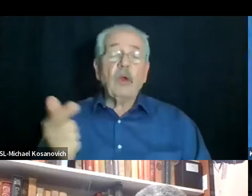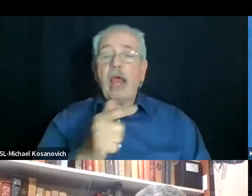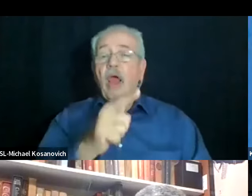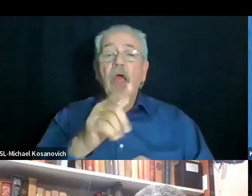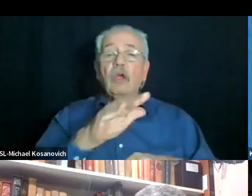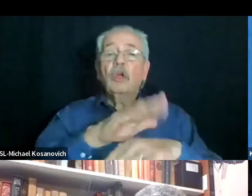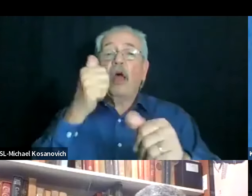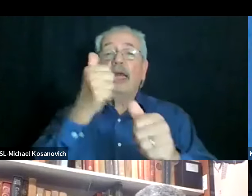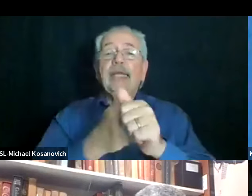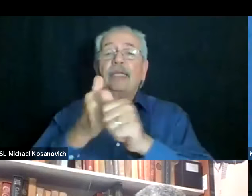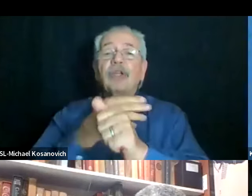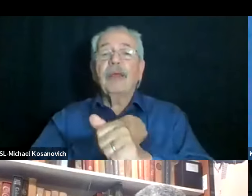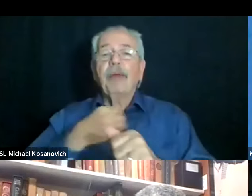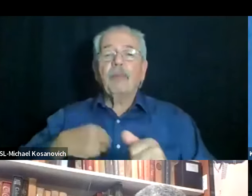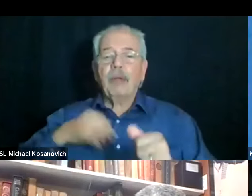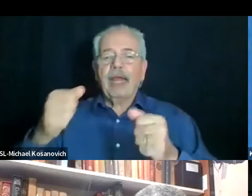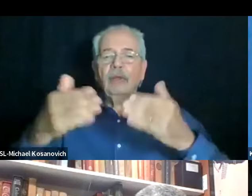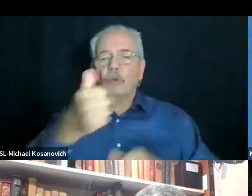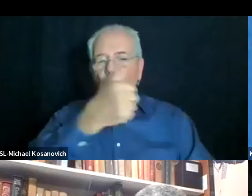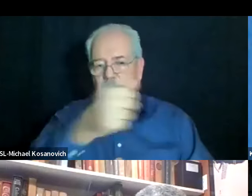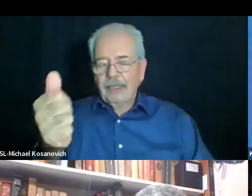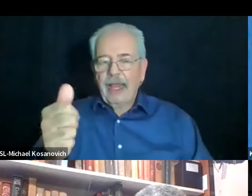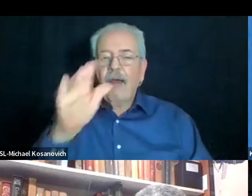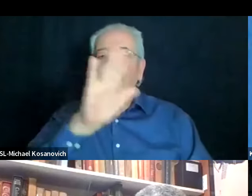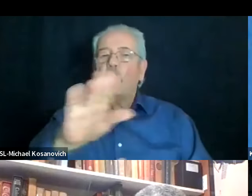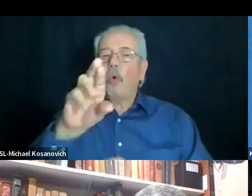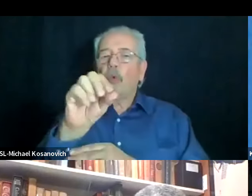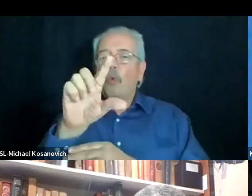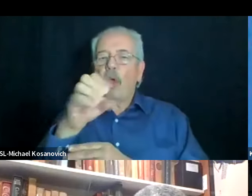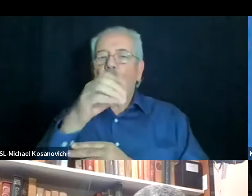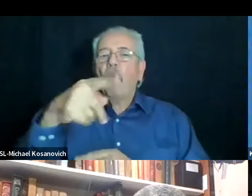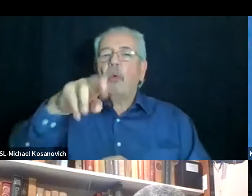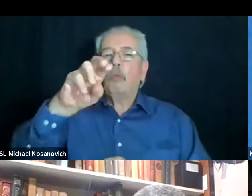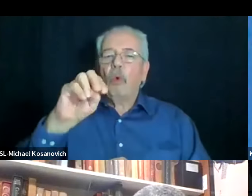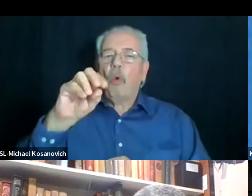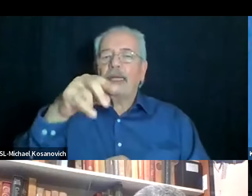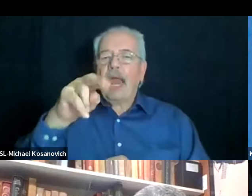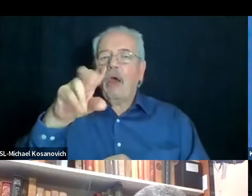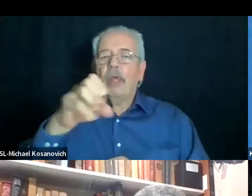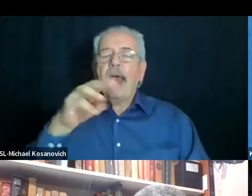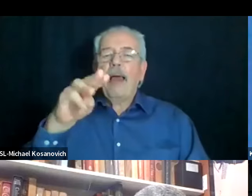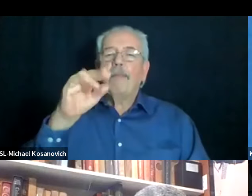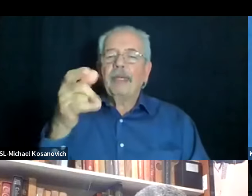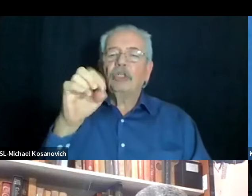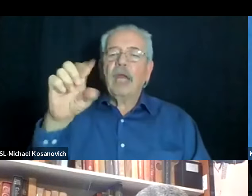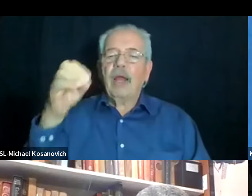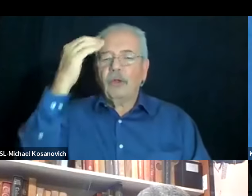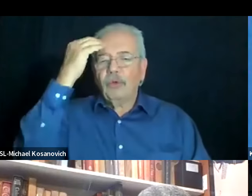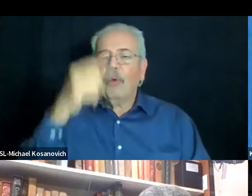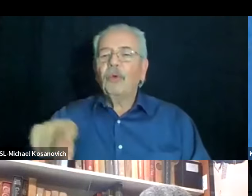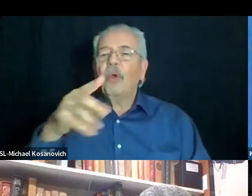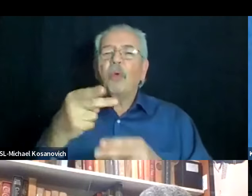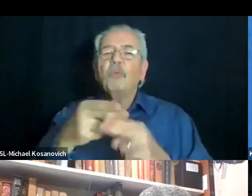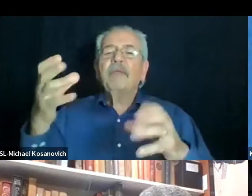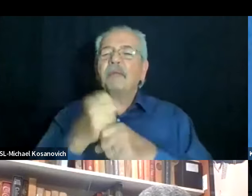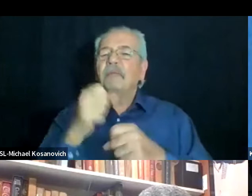of our steering committee members, ask you to introduce yourselves, your role, and your pronouns. And Michelle, I know you did a brief introduction, but if